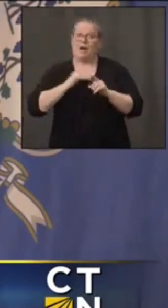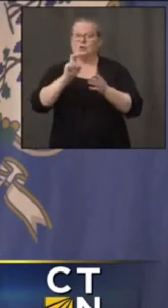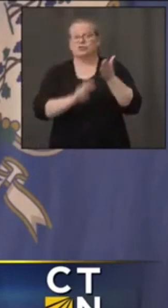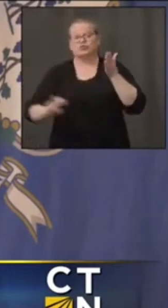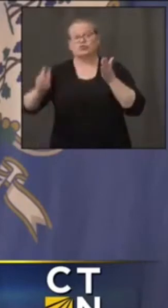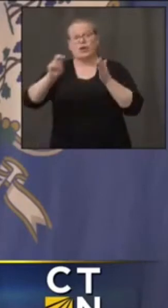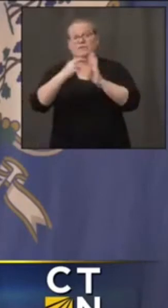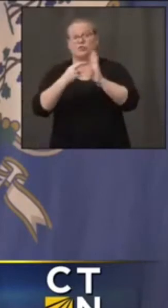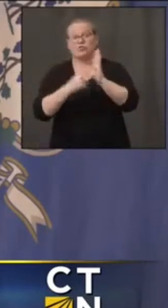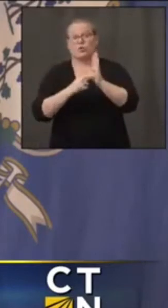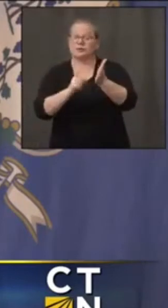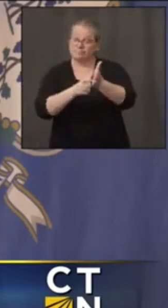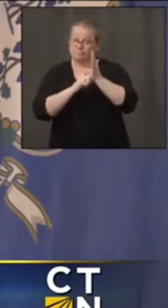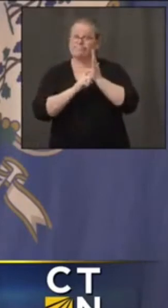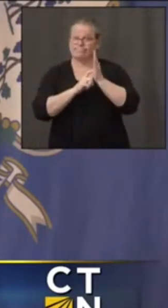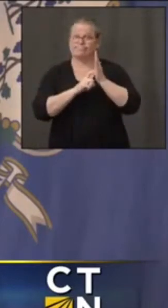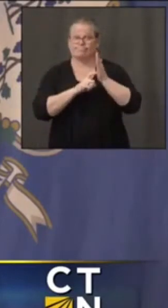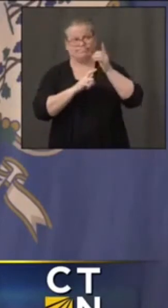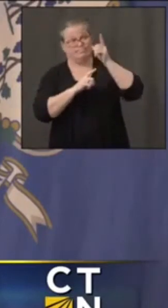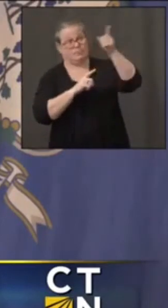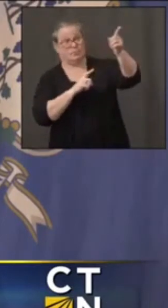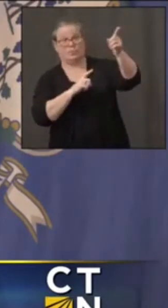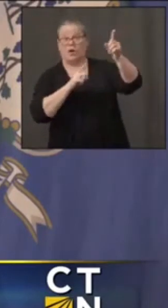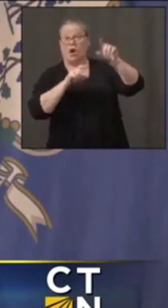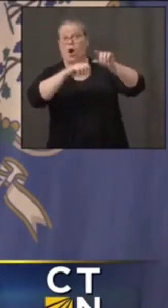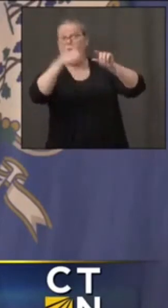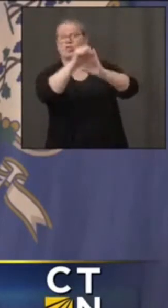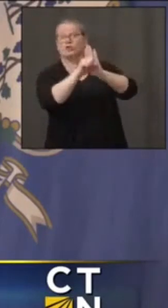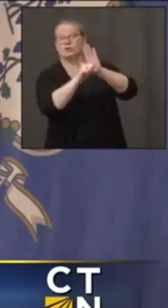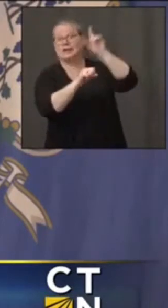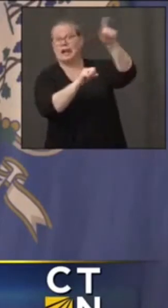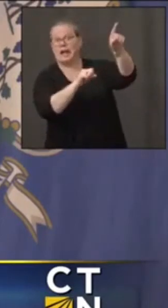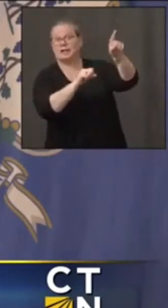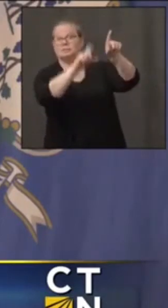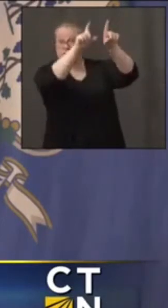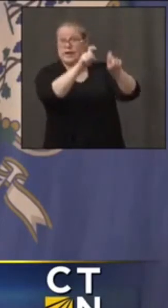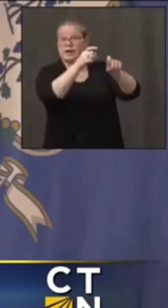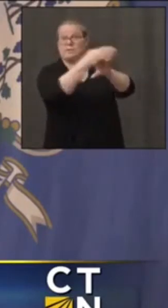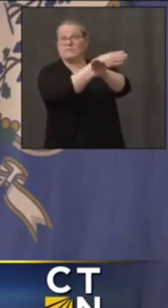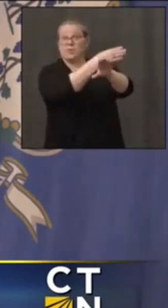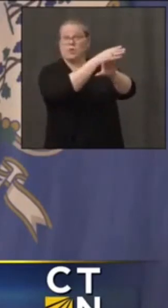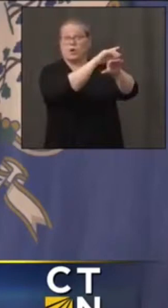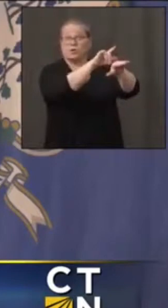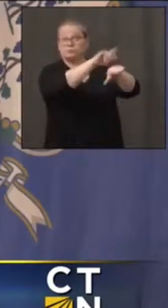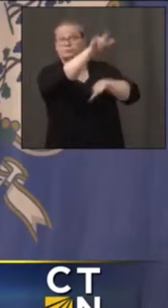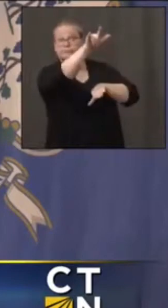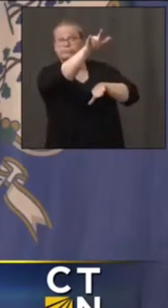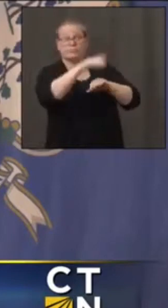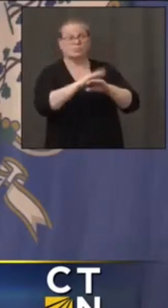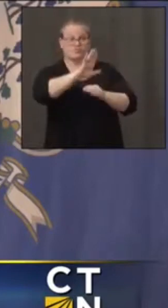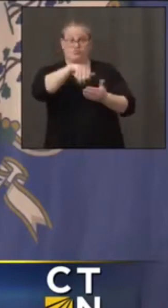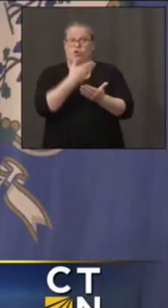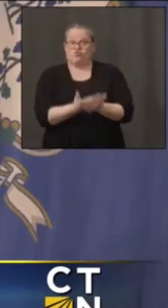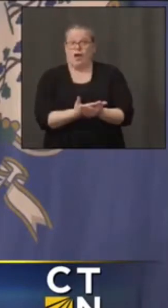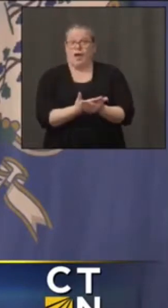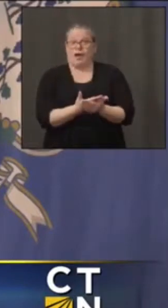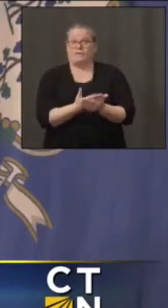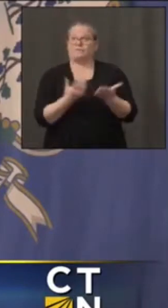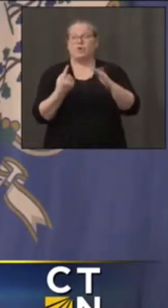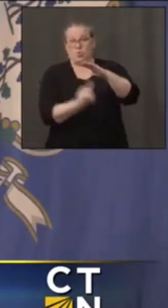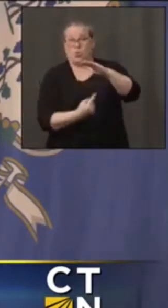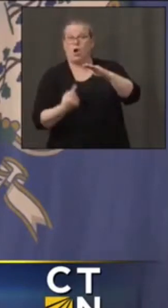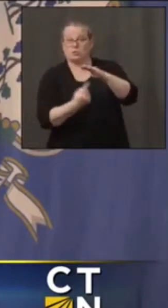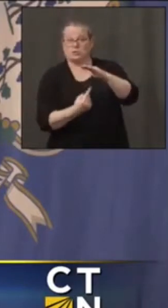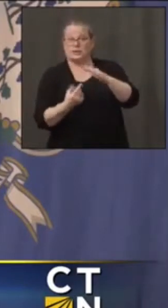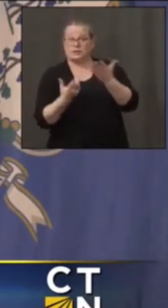before you get on that plane, or in quarantine when you get here, or quarantine early and then test. We're going